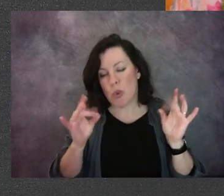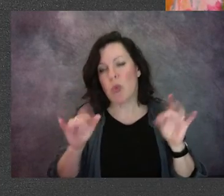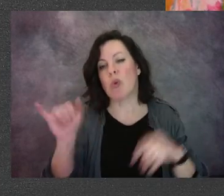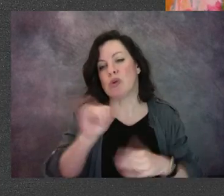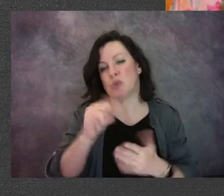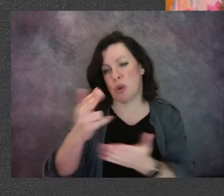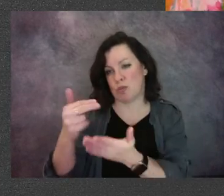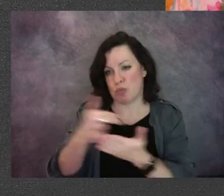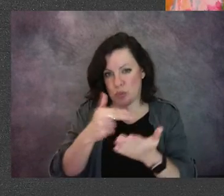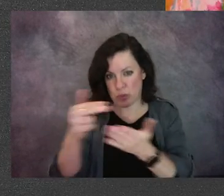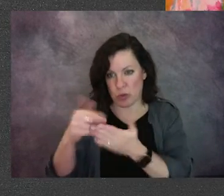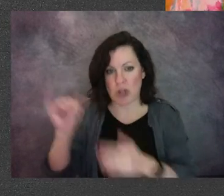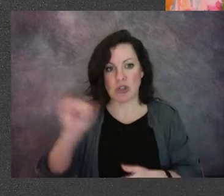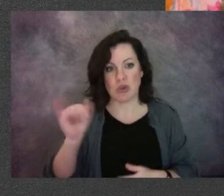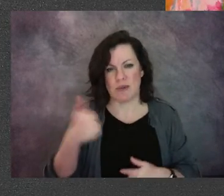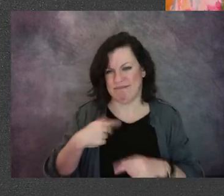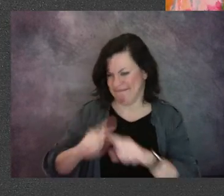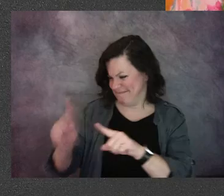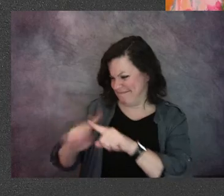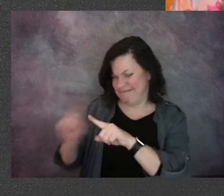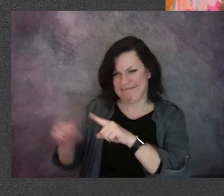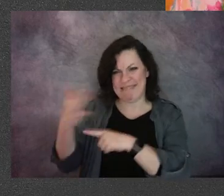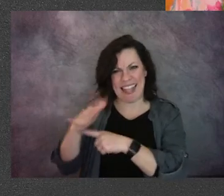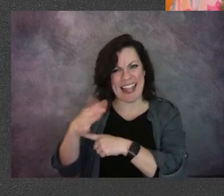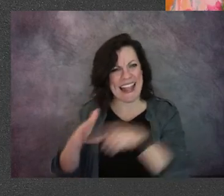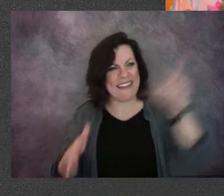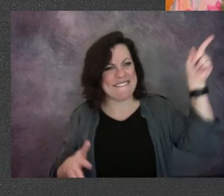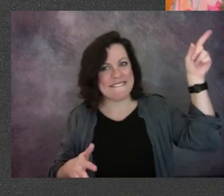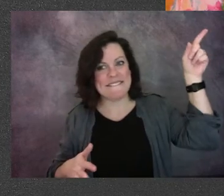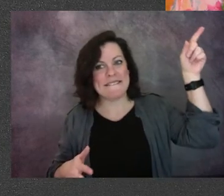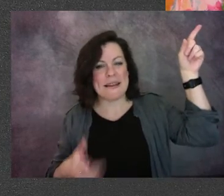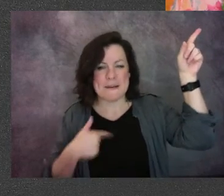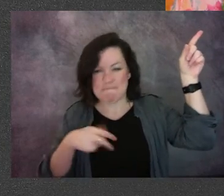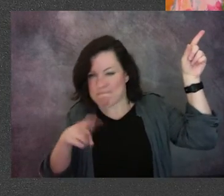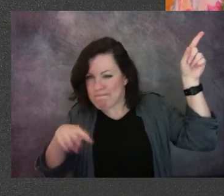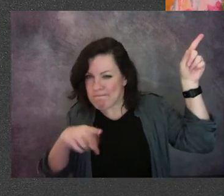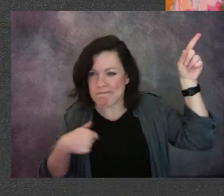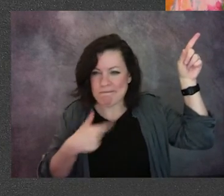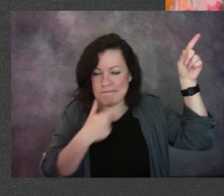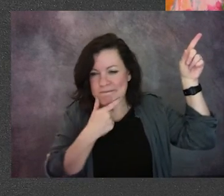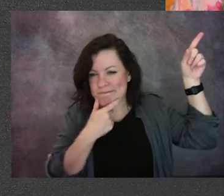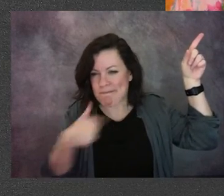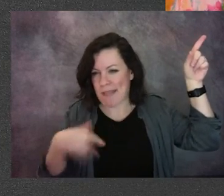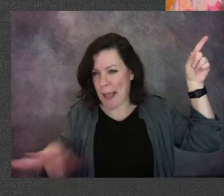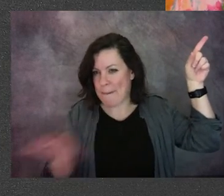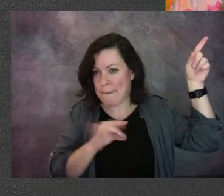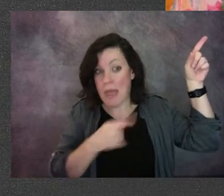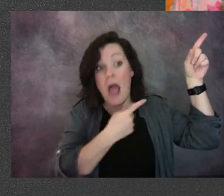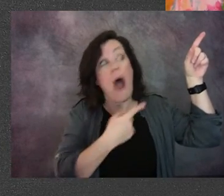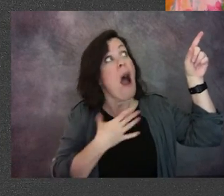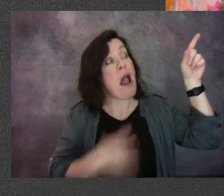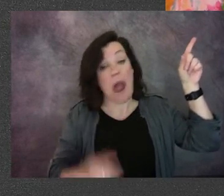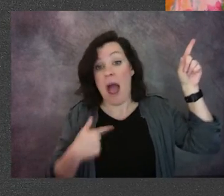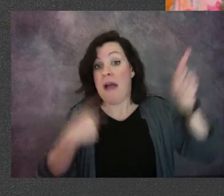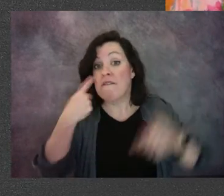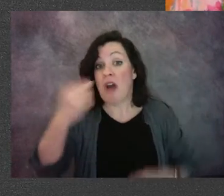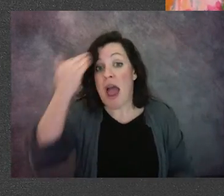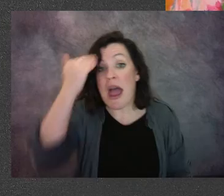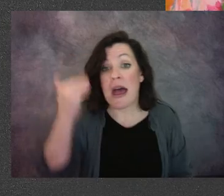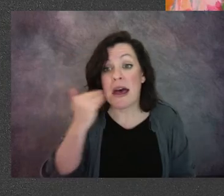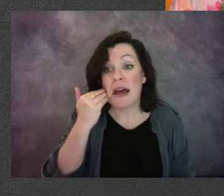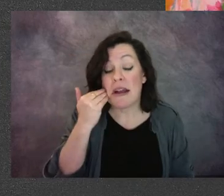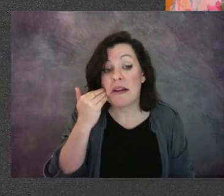I'm gonna lay these leaves out and see what inspiration I can get. Ooh, I'm thinking maybe that looks like a